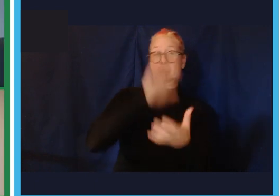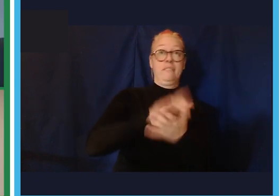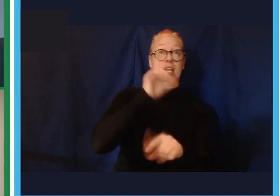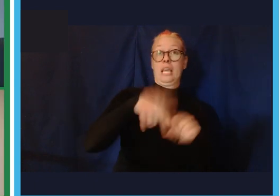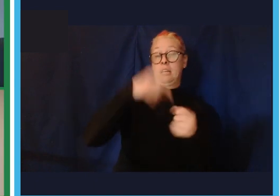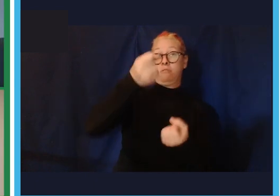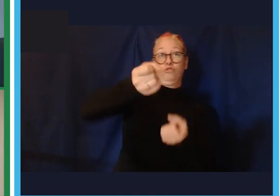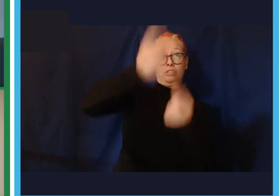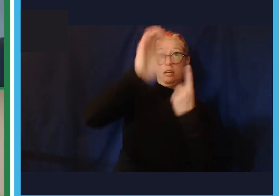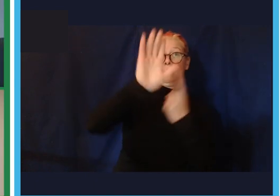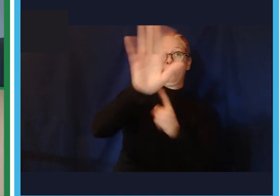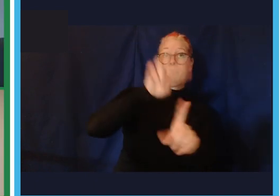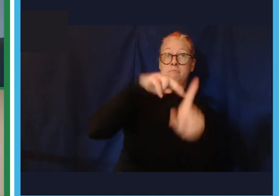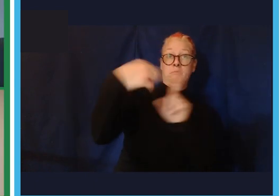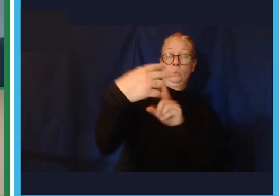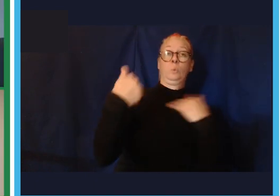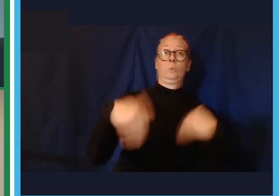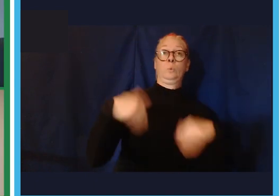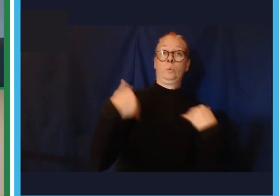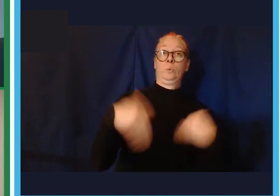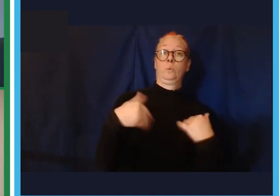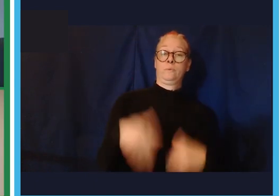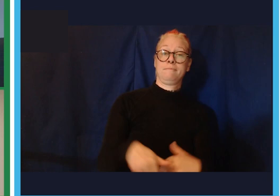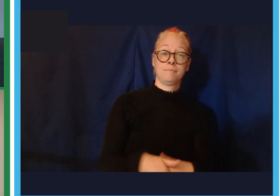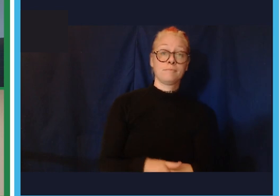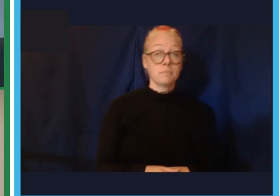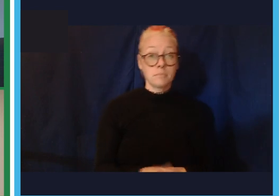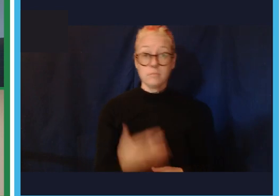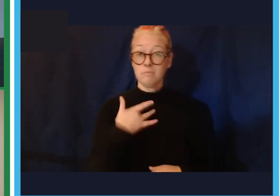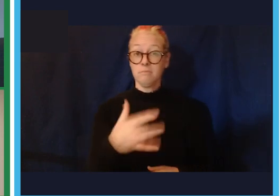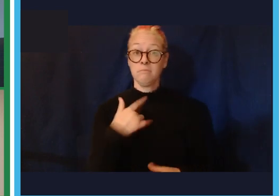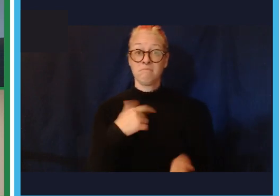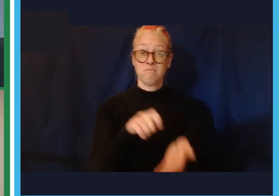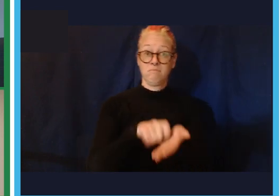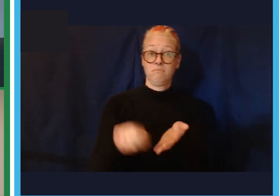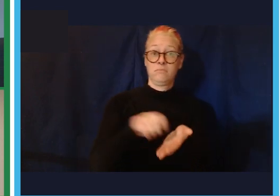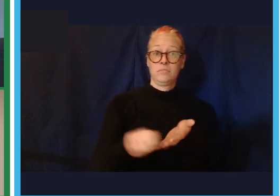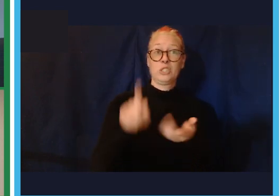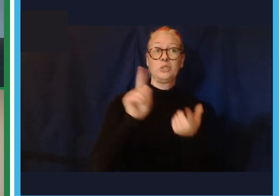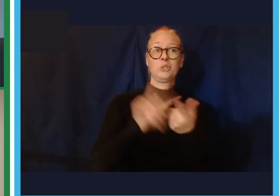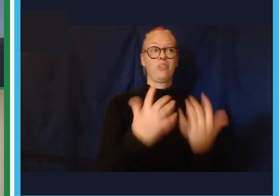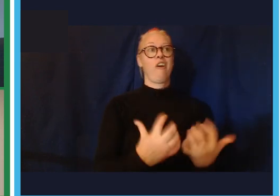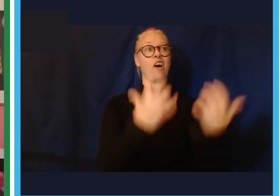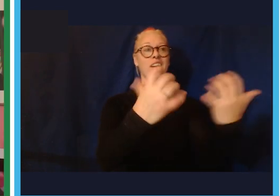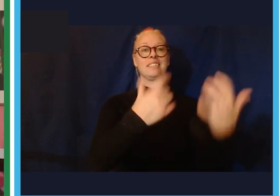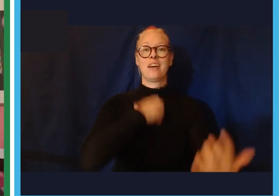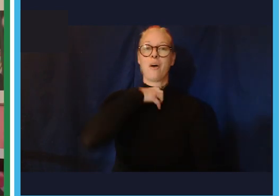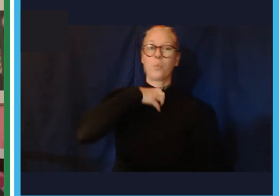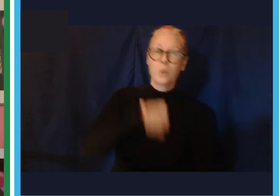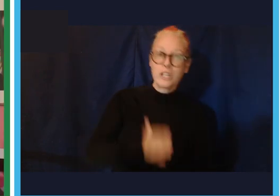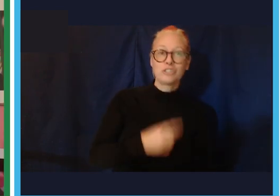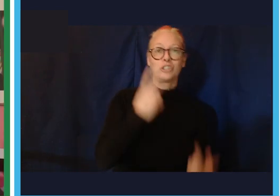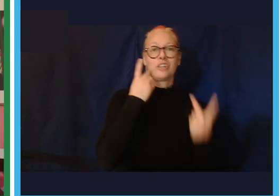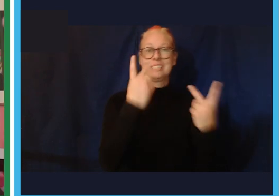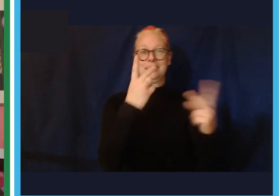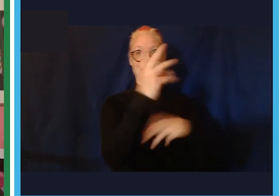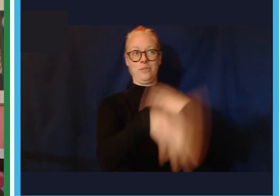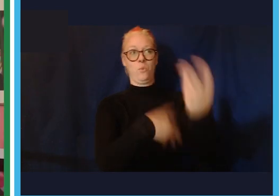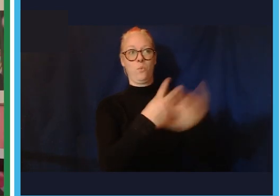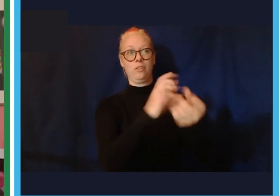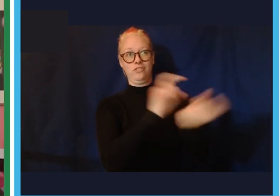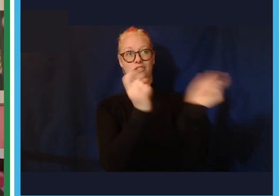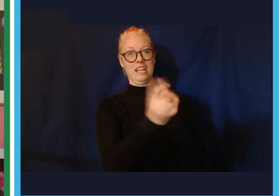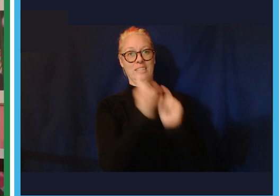and show and kind of make sense. I use it a lot to make sense of the world. And so when I'm writing for myself, I'm making sense